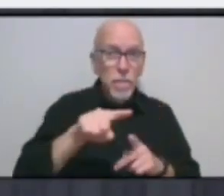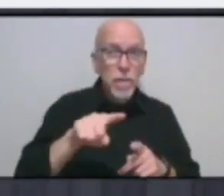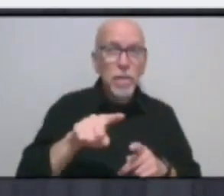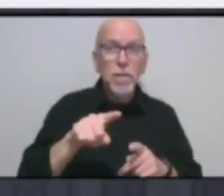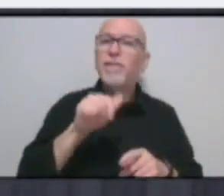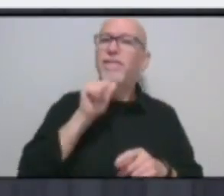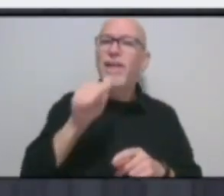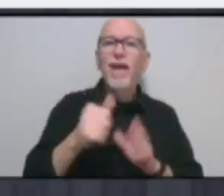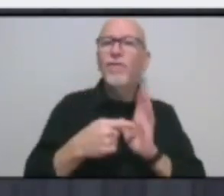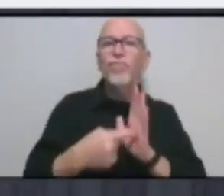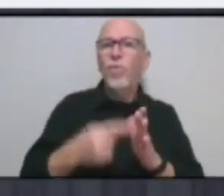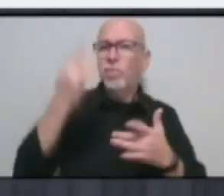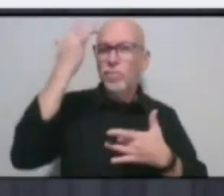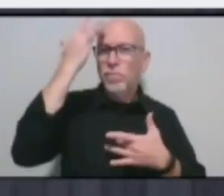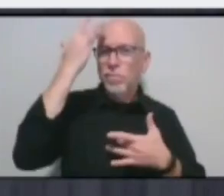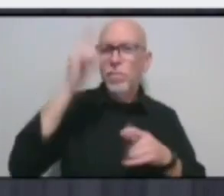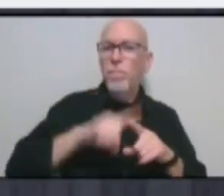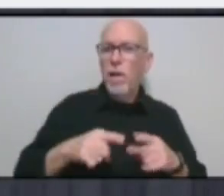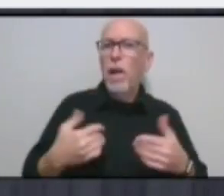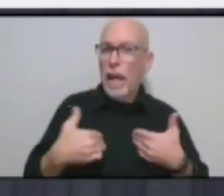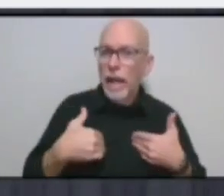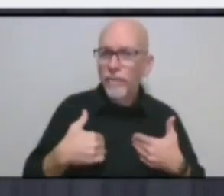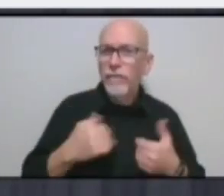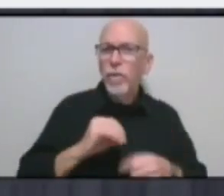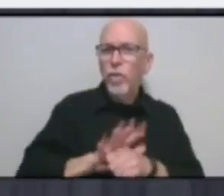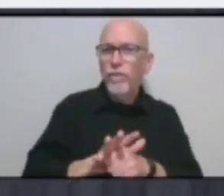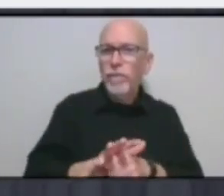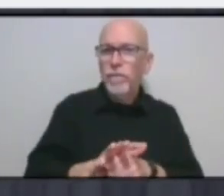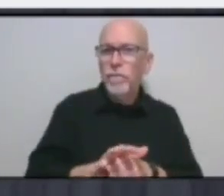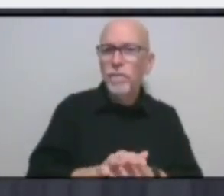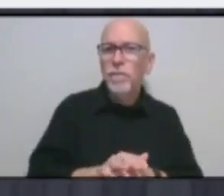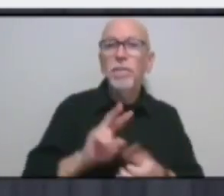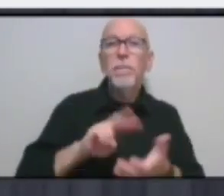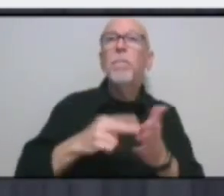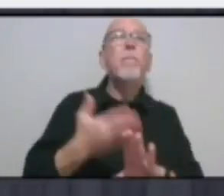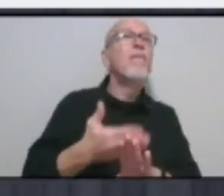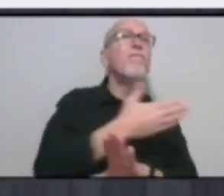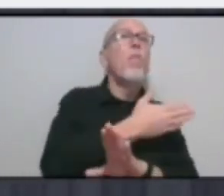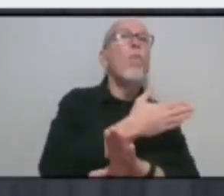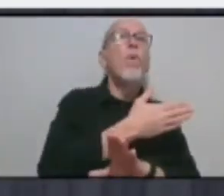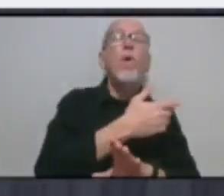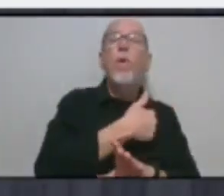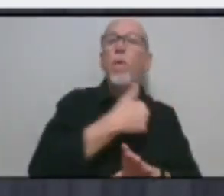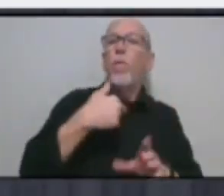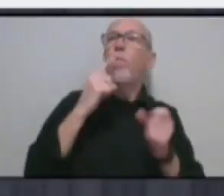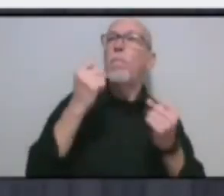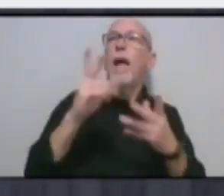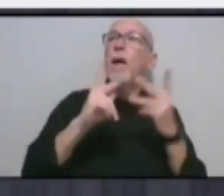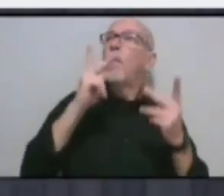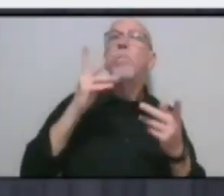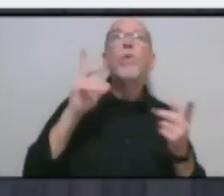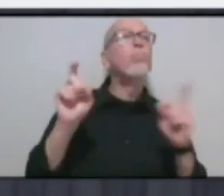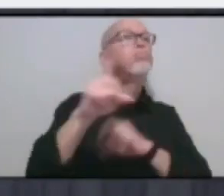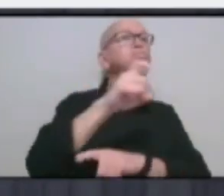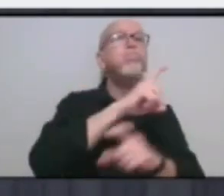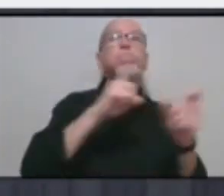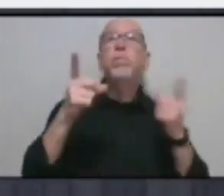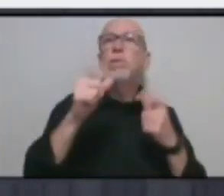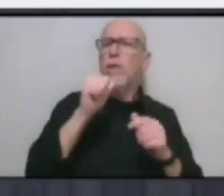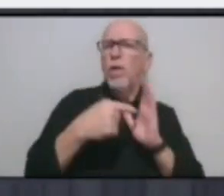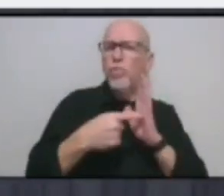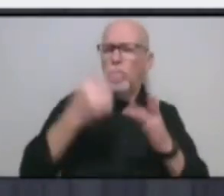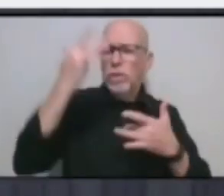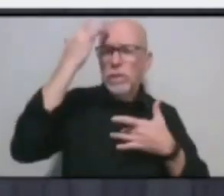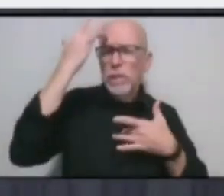asymptomatic. That means that prior to our study, there were many people walking around without symptoms with the